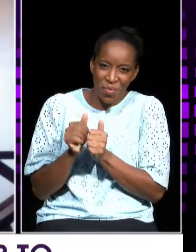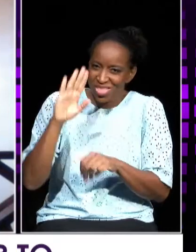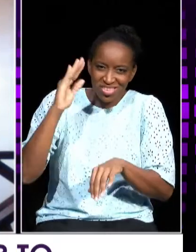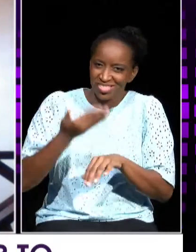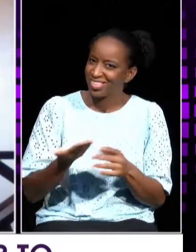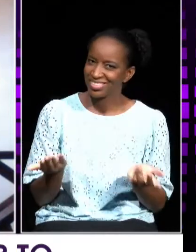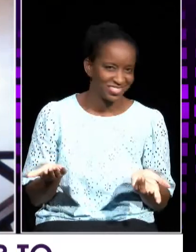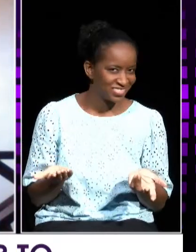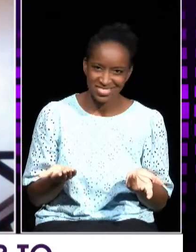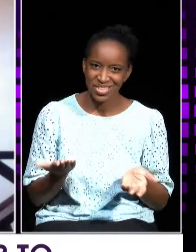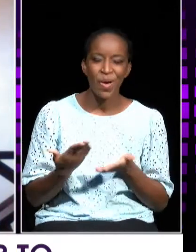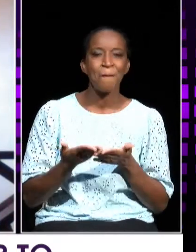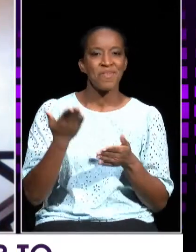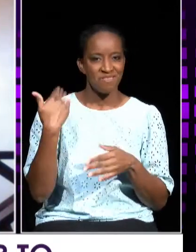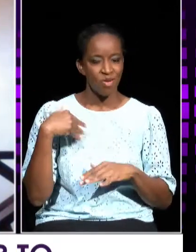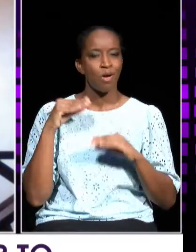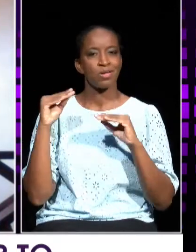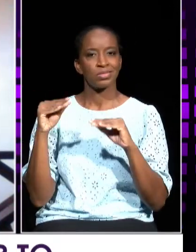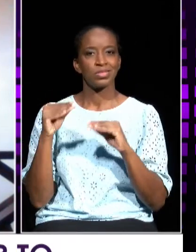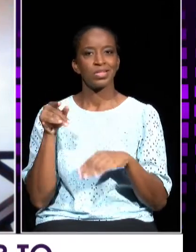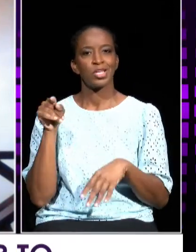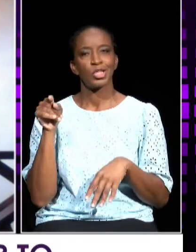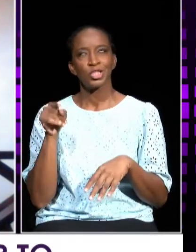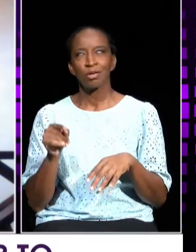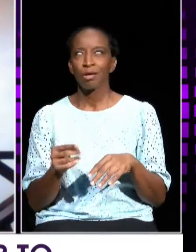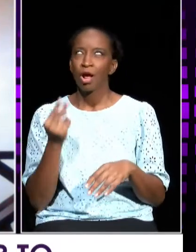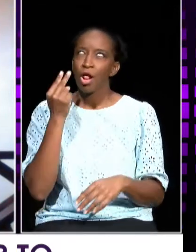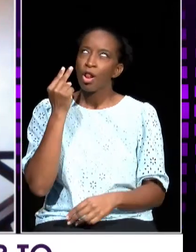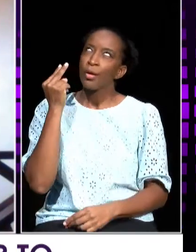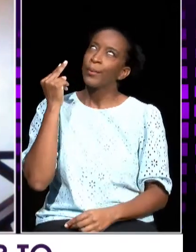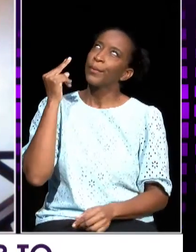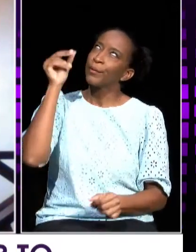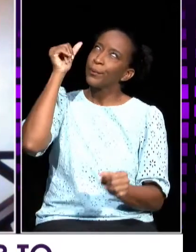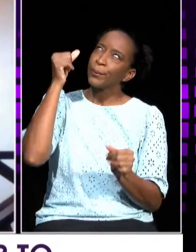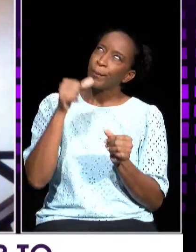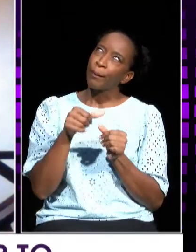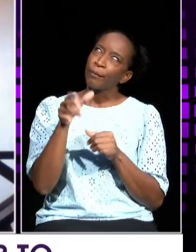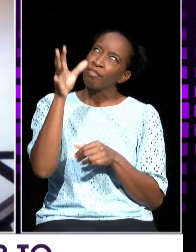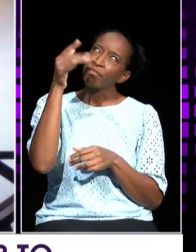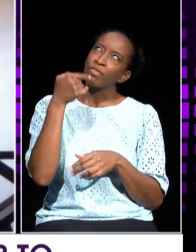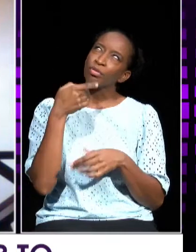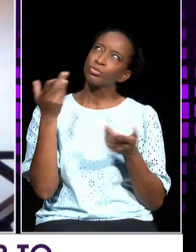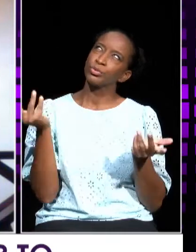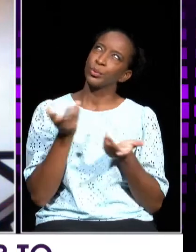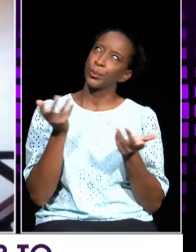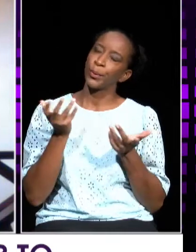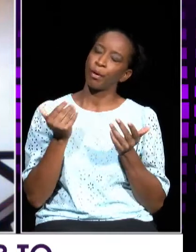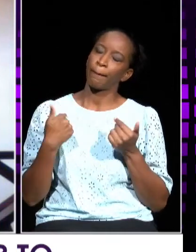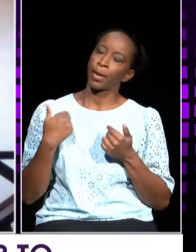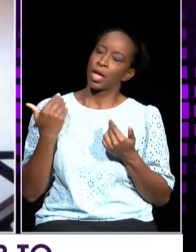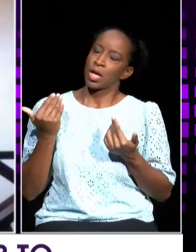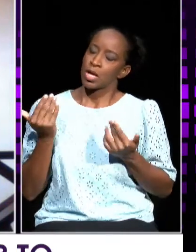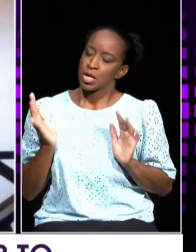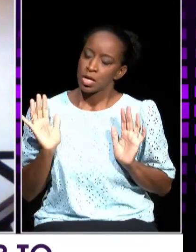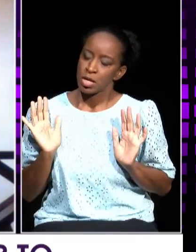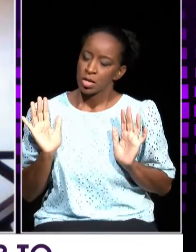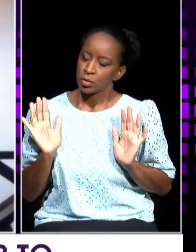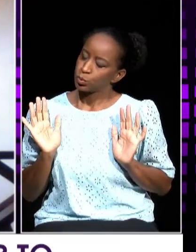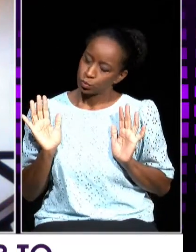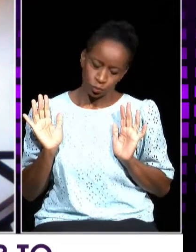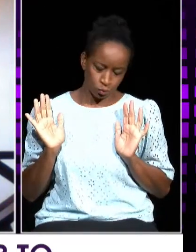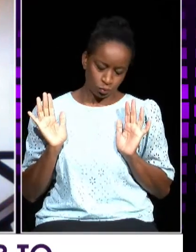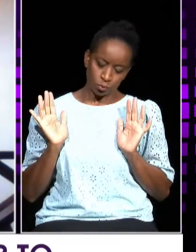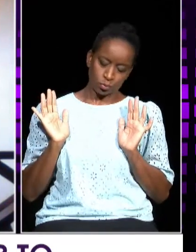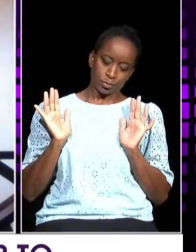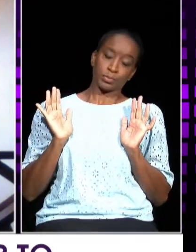front. We need to be able to talk with our children. And this is a conversation that must start from the time